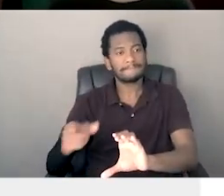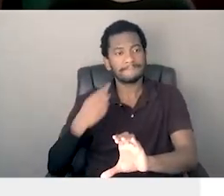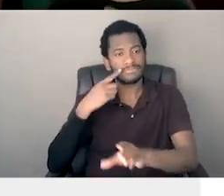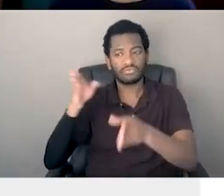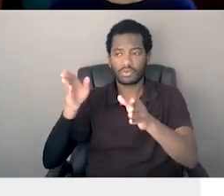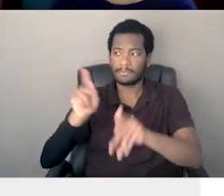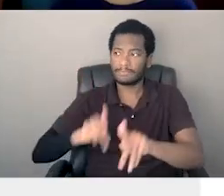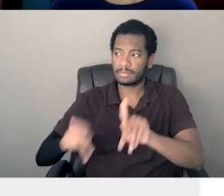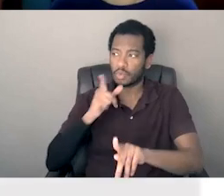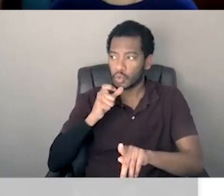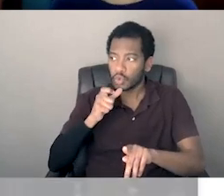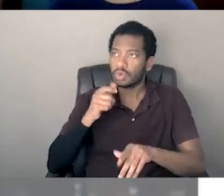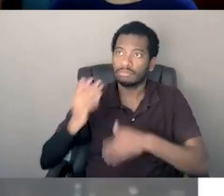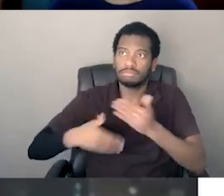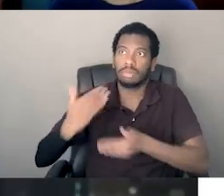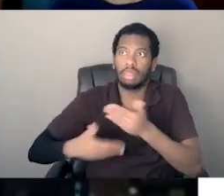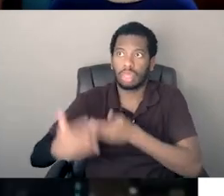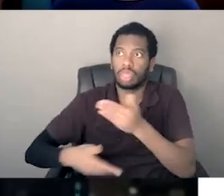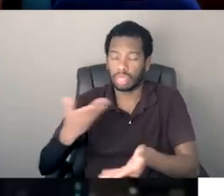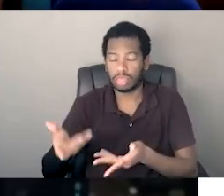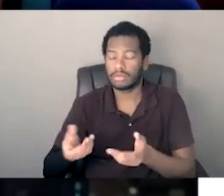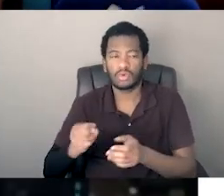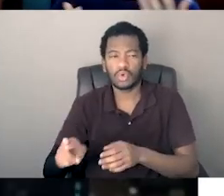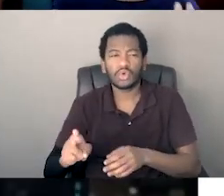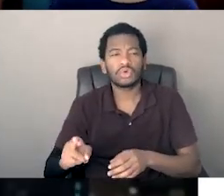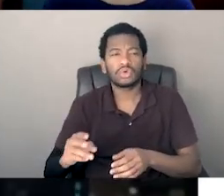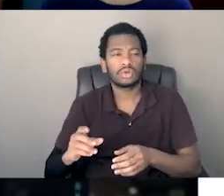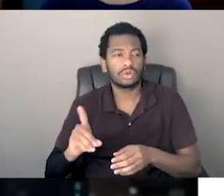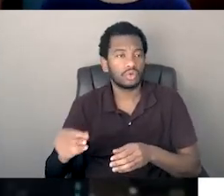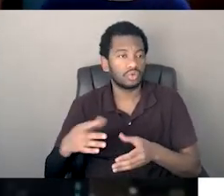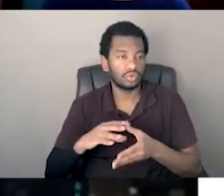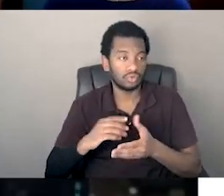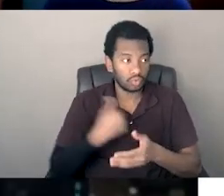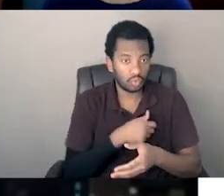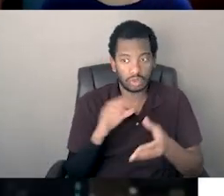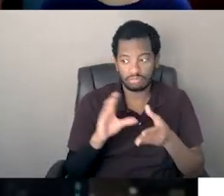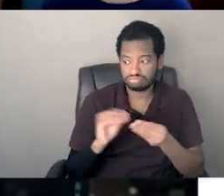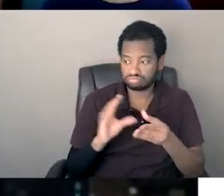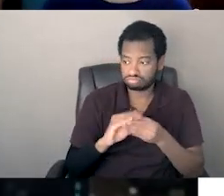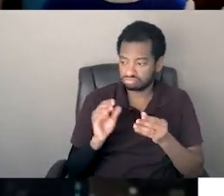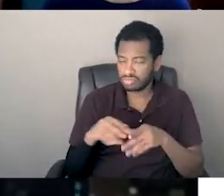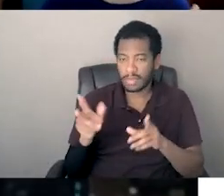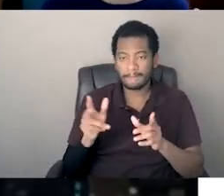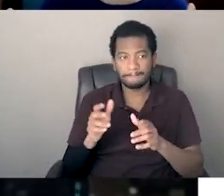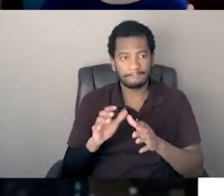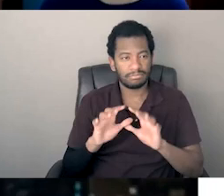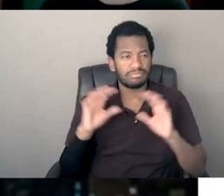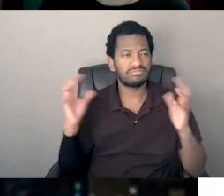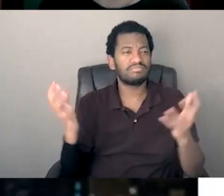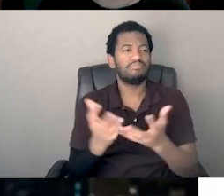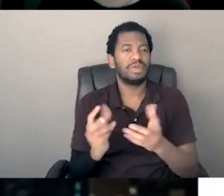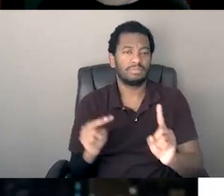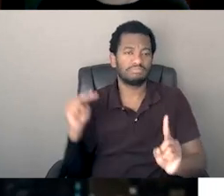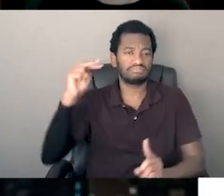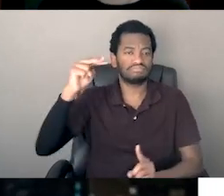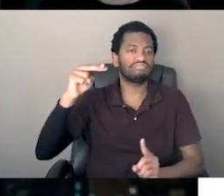themselves? Or do we tell the larger story about how this person is living within a context that puts a disproportionate burden